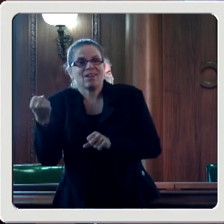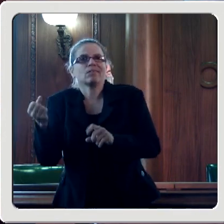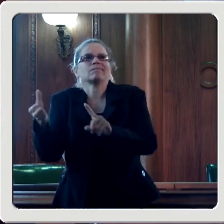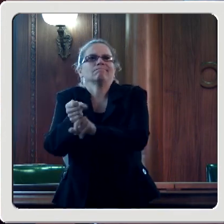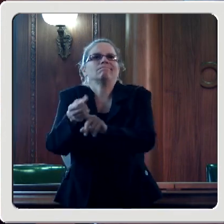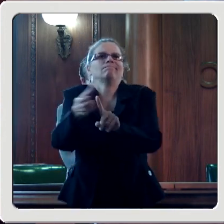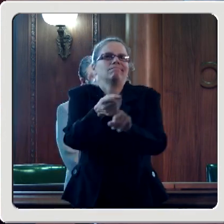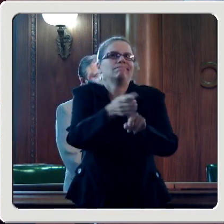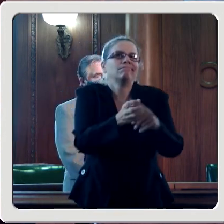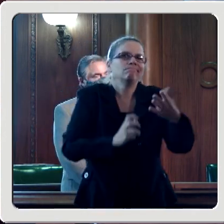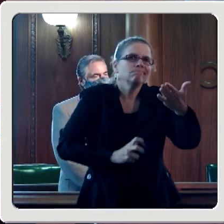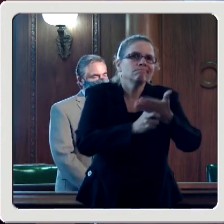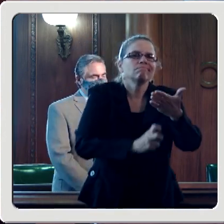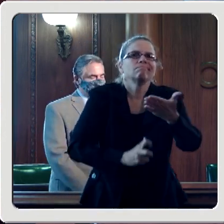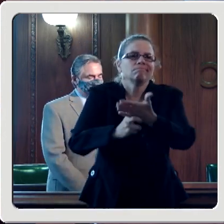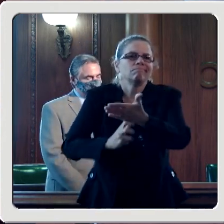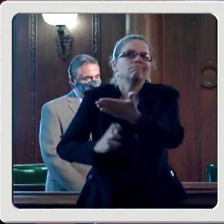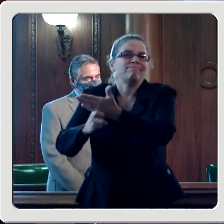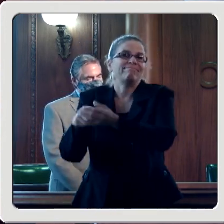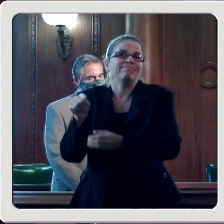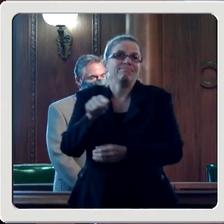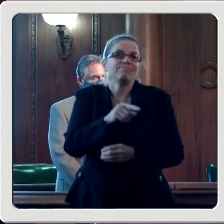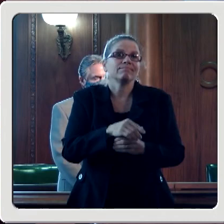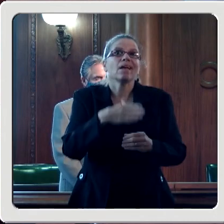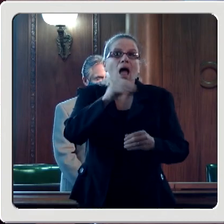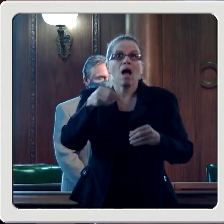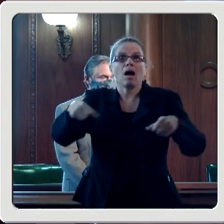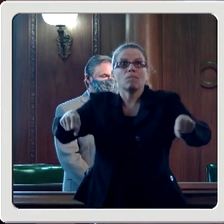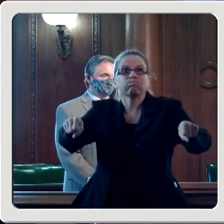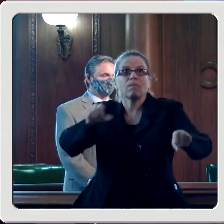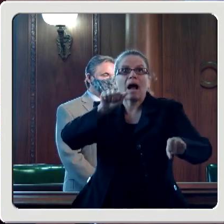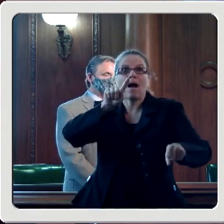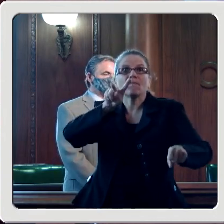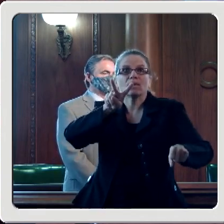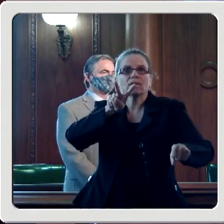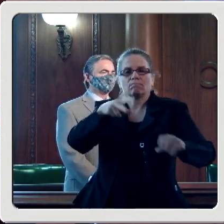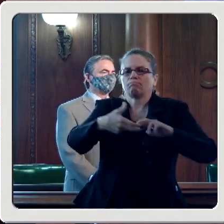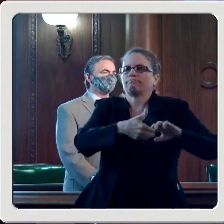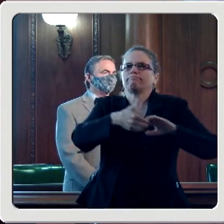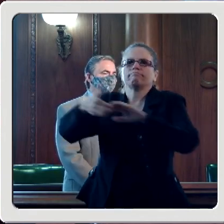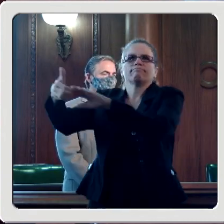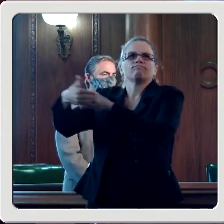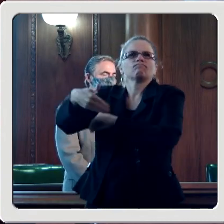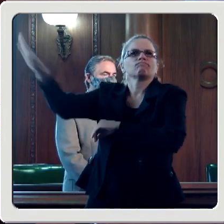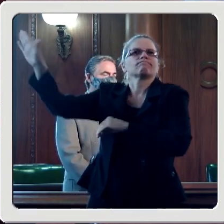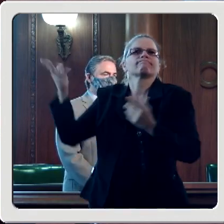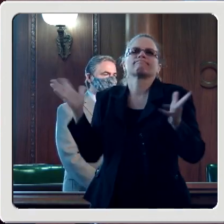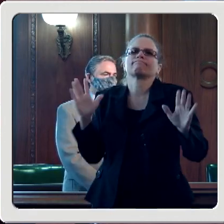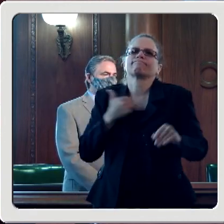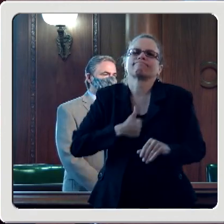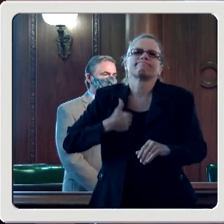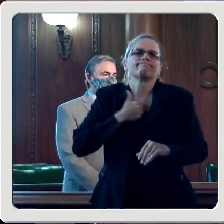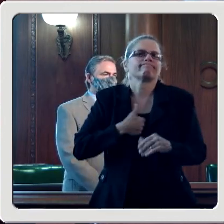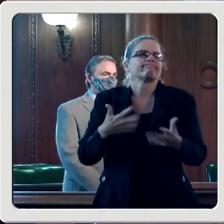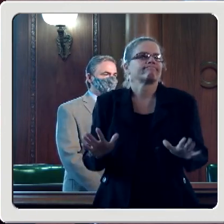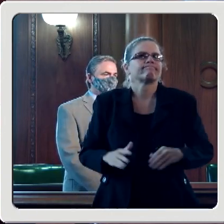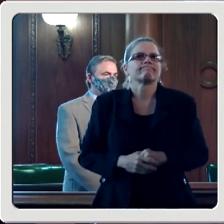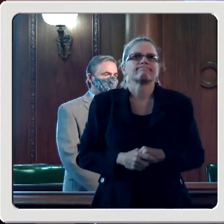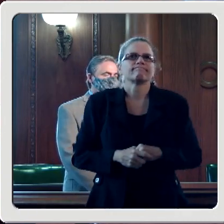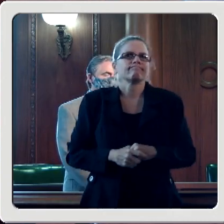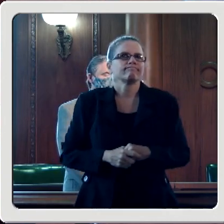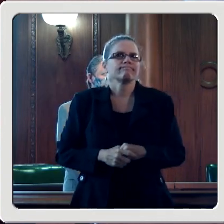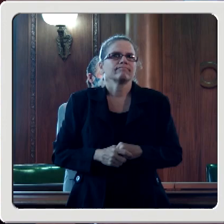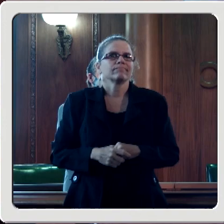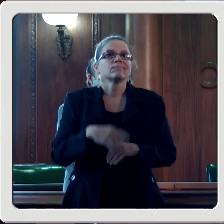criminal complaints. We towed several dirt bikes and several ATVs. One had a accident